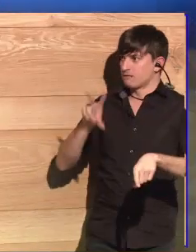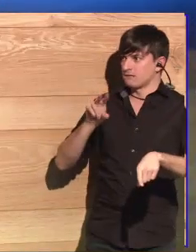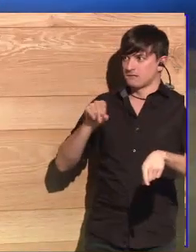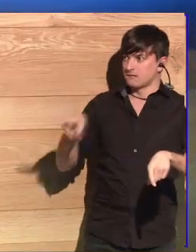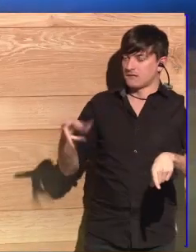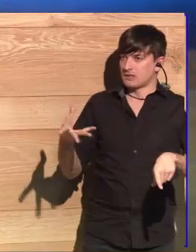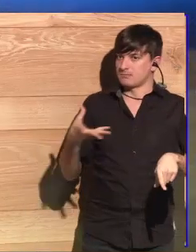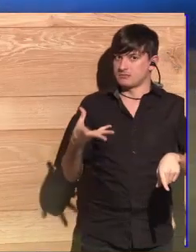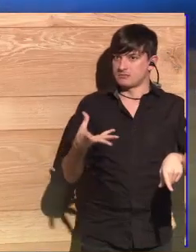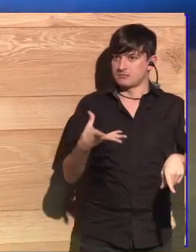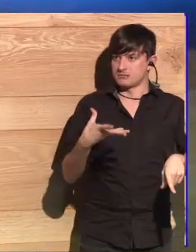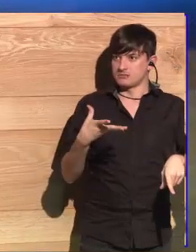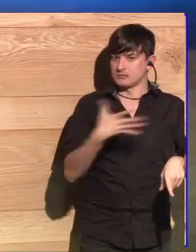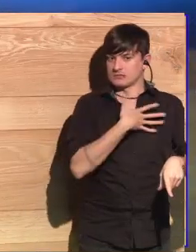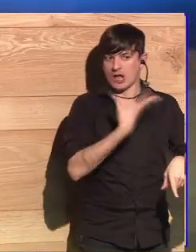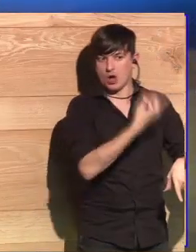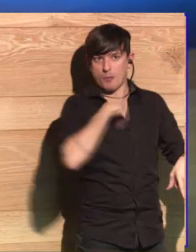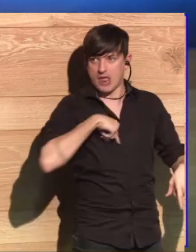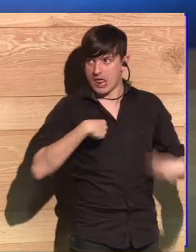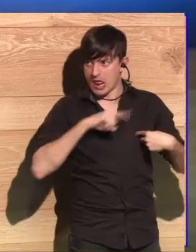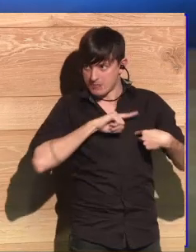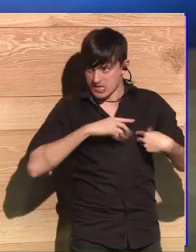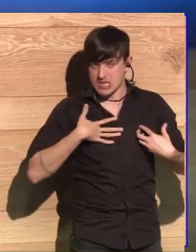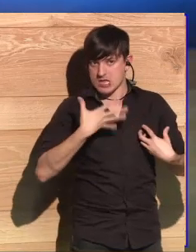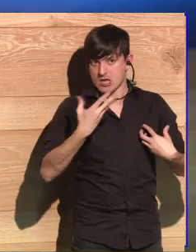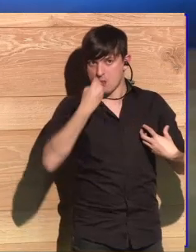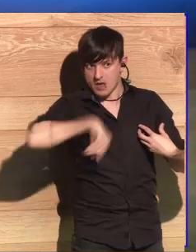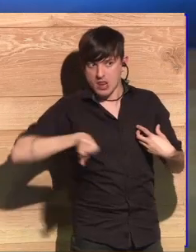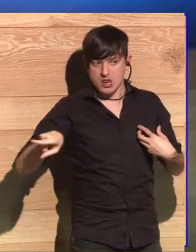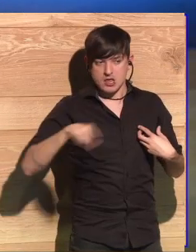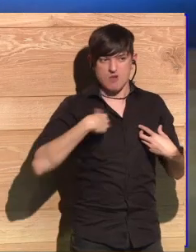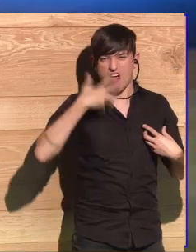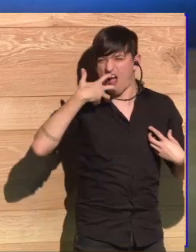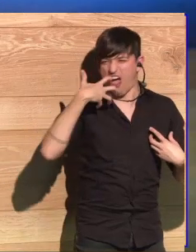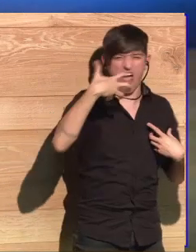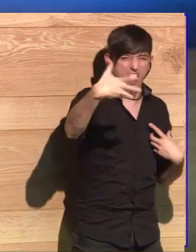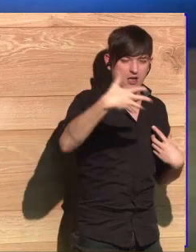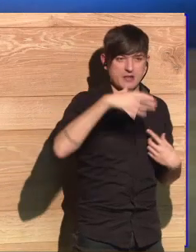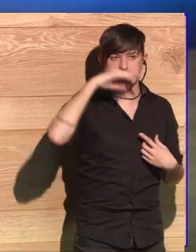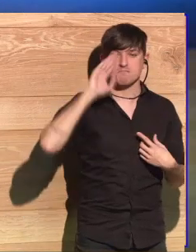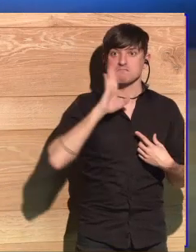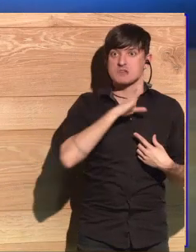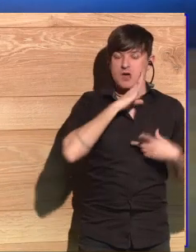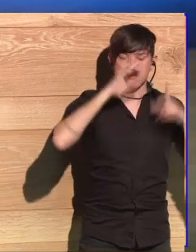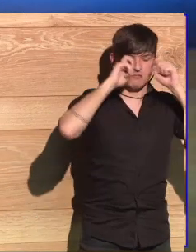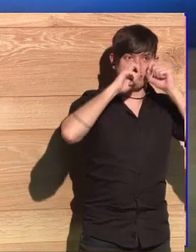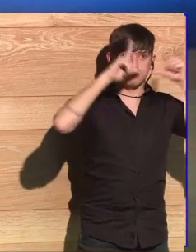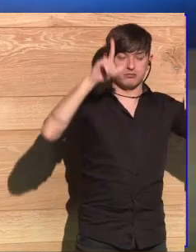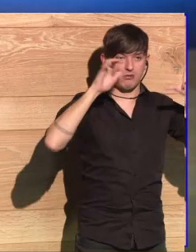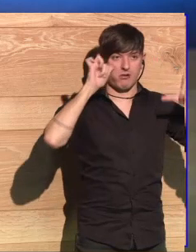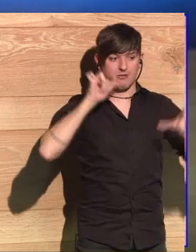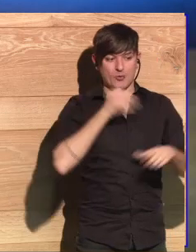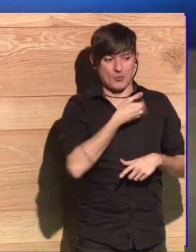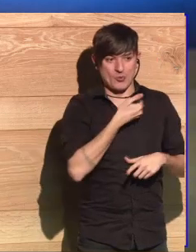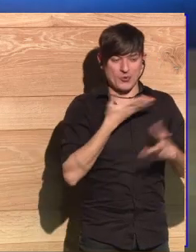I screamed so loud it woke up my poor pregnant mother, and she came out in the kitchen and sees my father with the